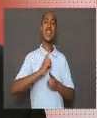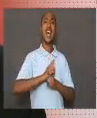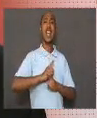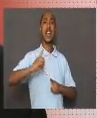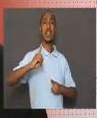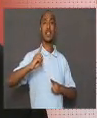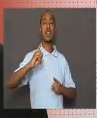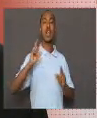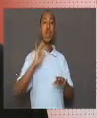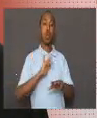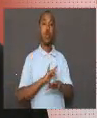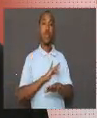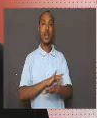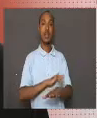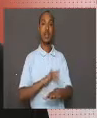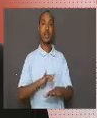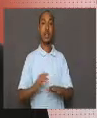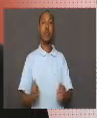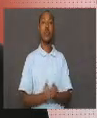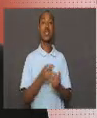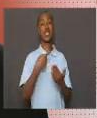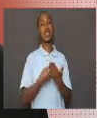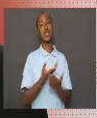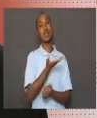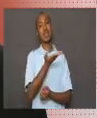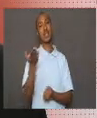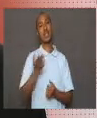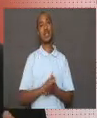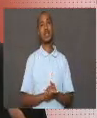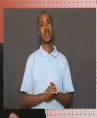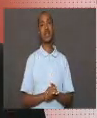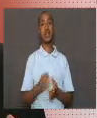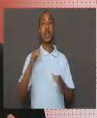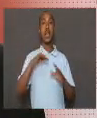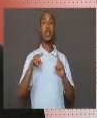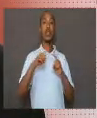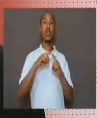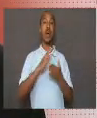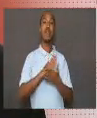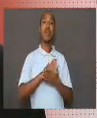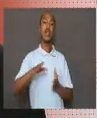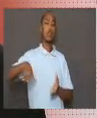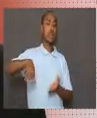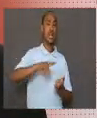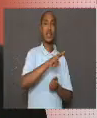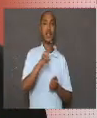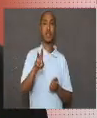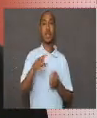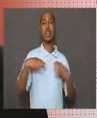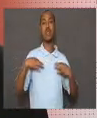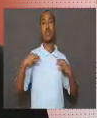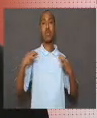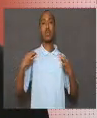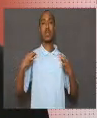direct contact with these substances and to avoid spilling them on your